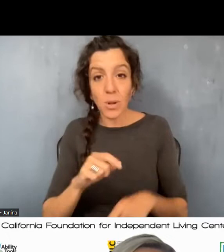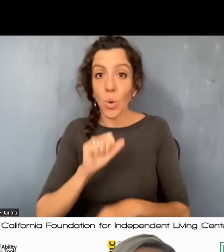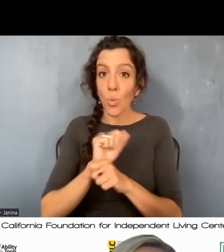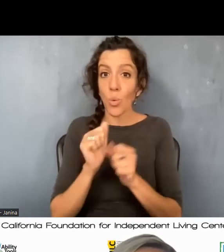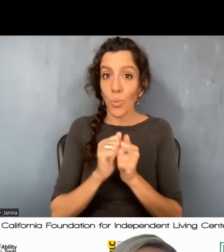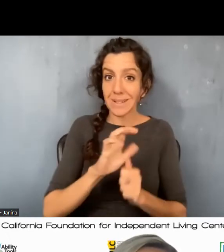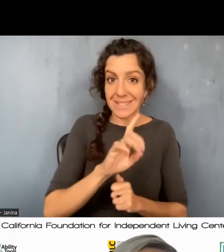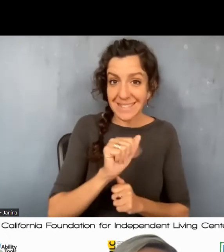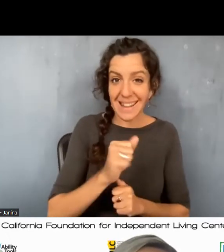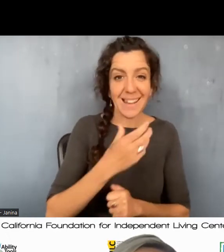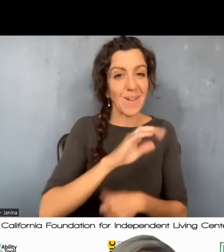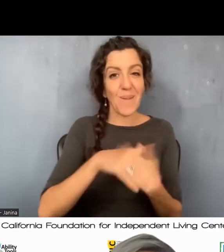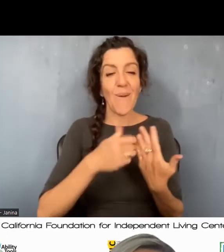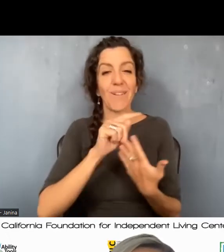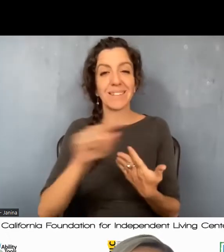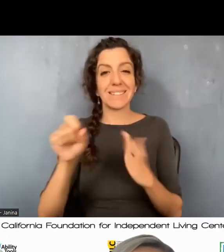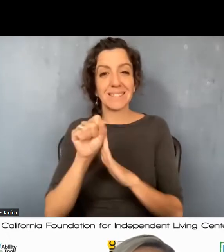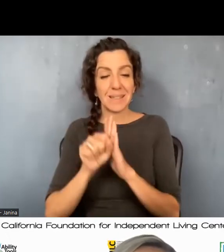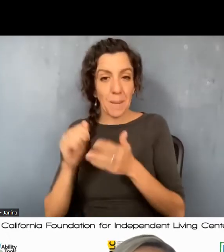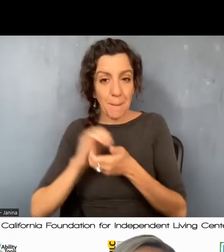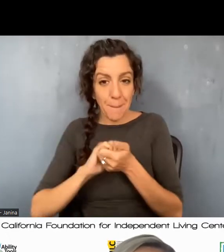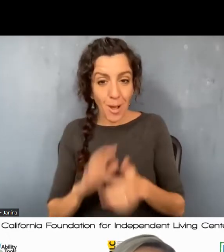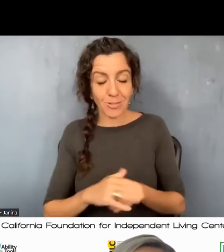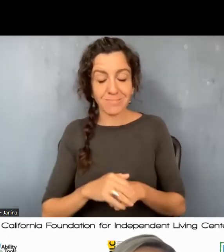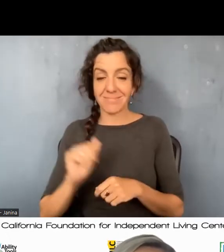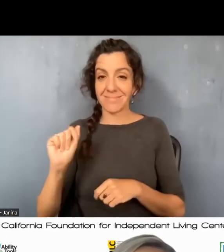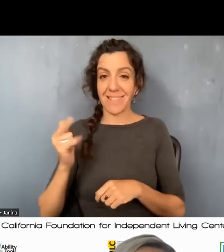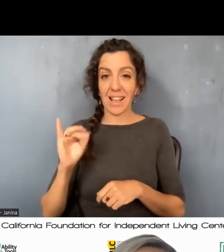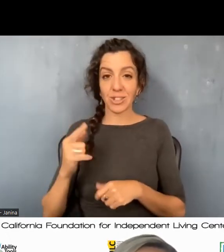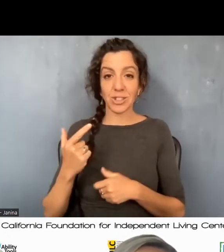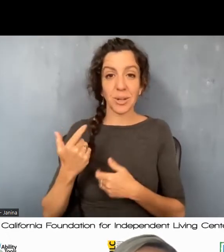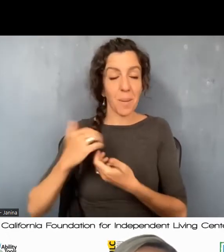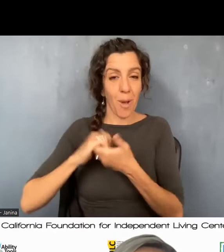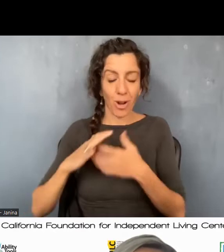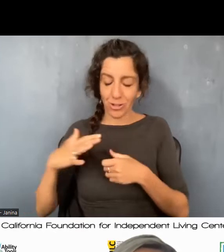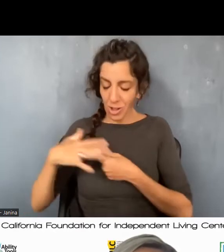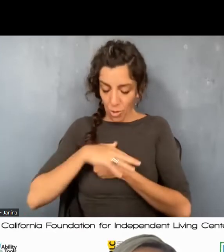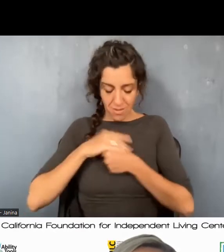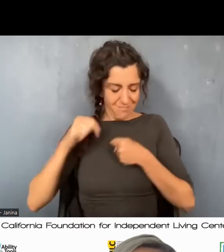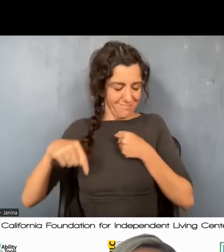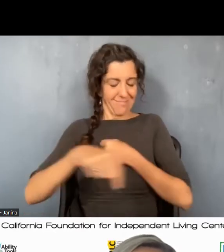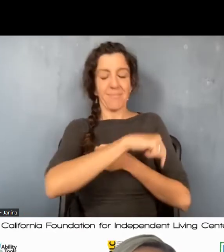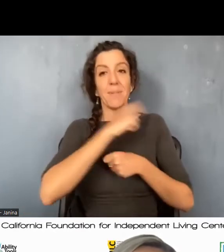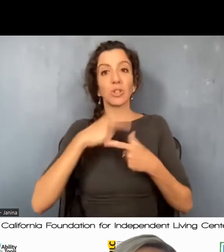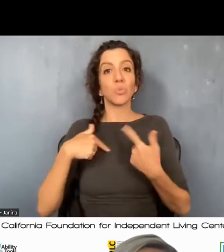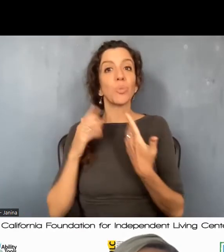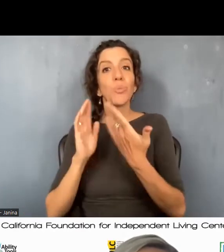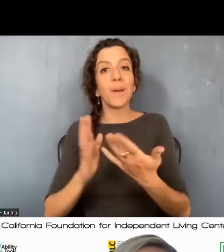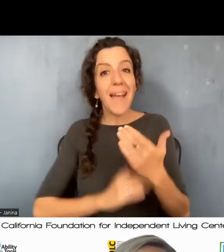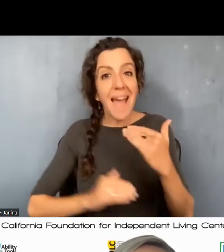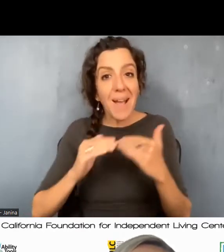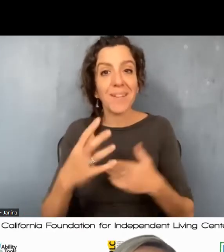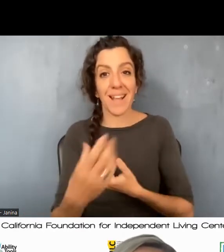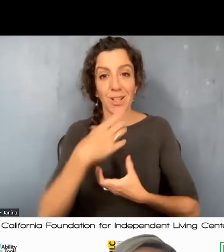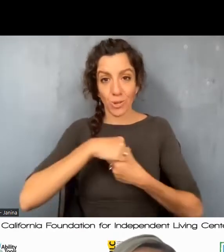all of our state partners and our aging partners locally to ensure that we're bringing equity and inclusion to the table,